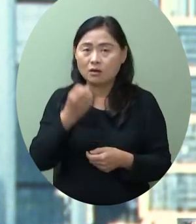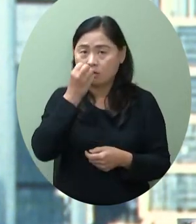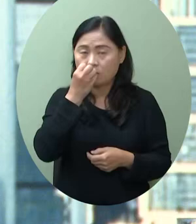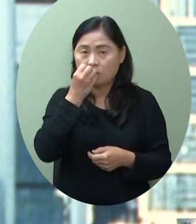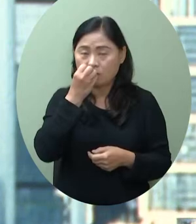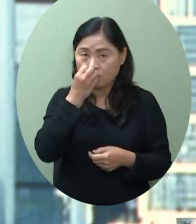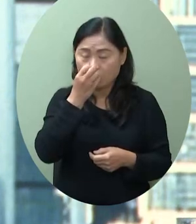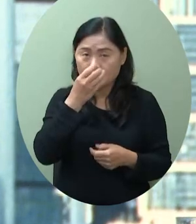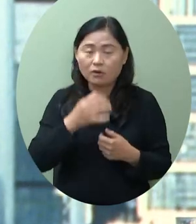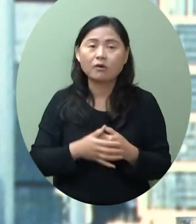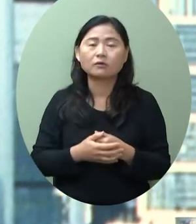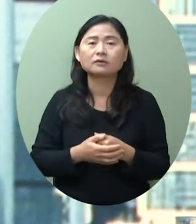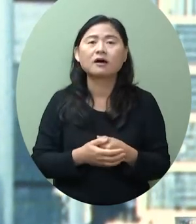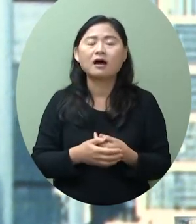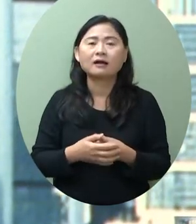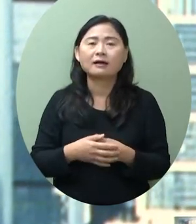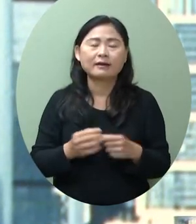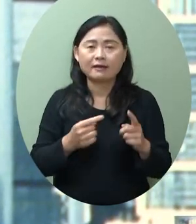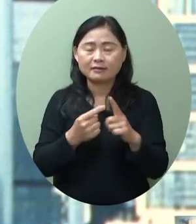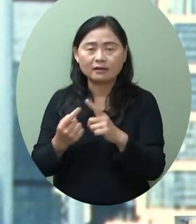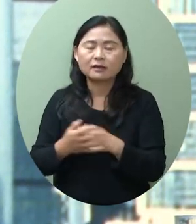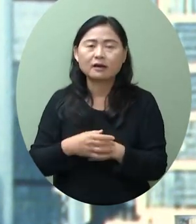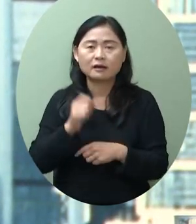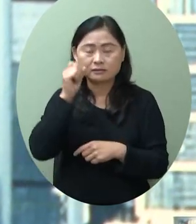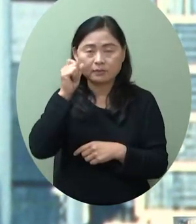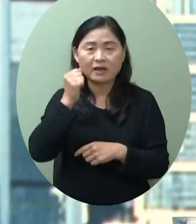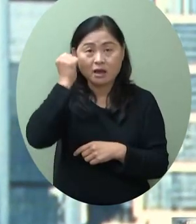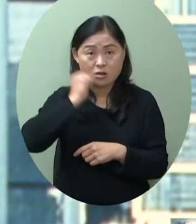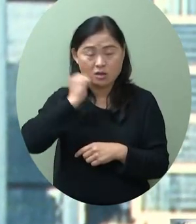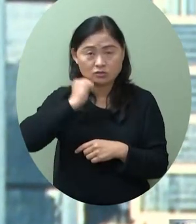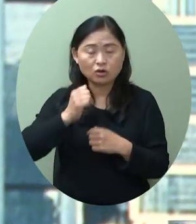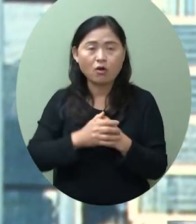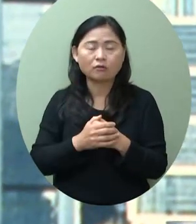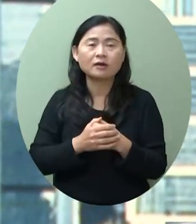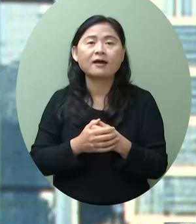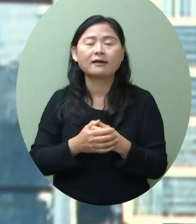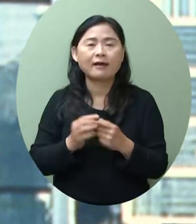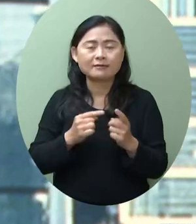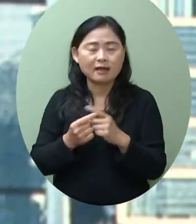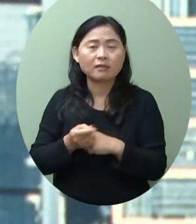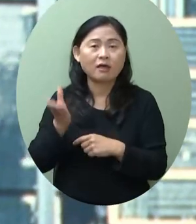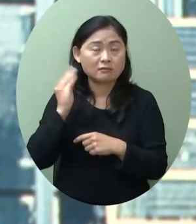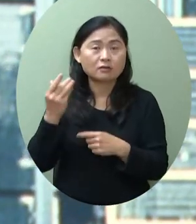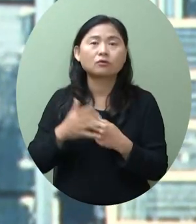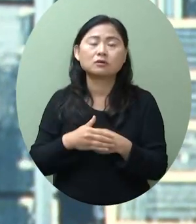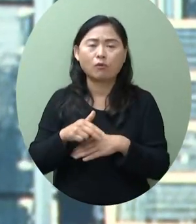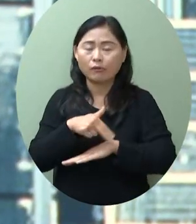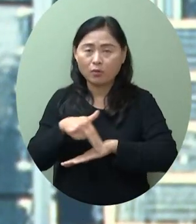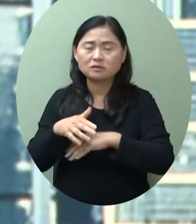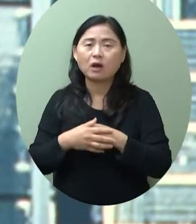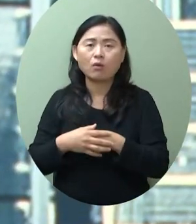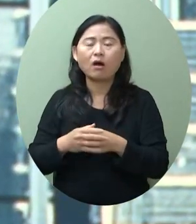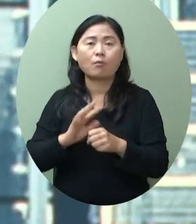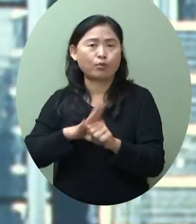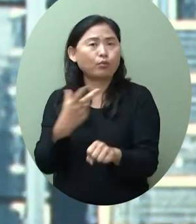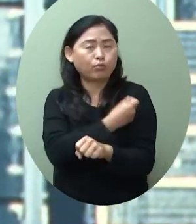the older population, which is to be welcome. Since we have been talking about this vaccine bubble for some